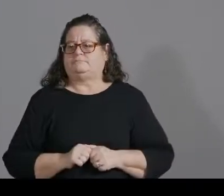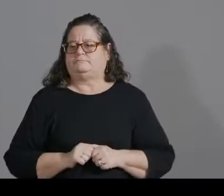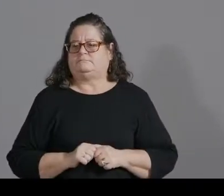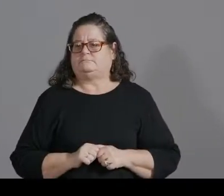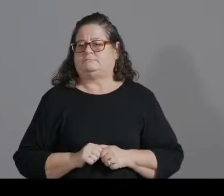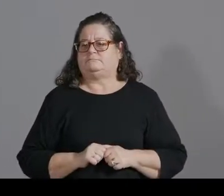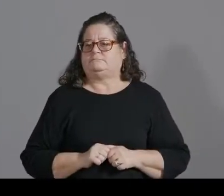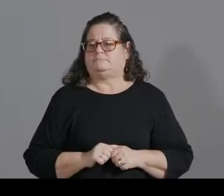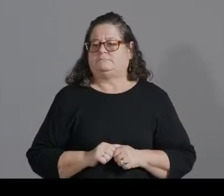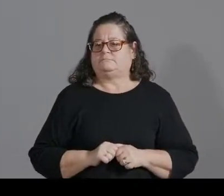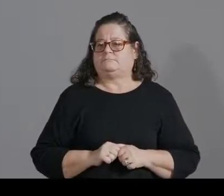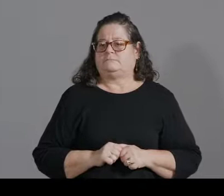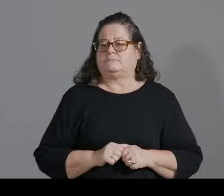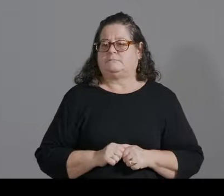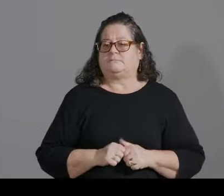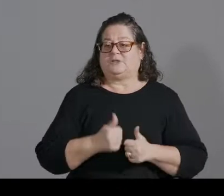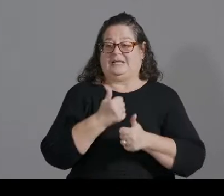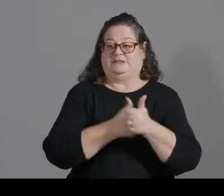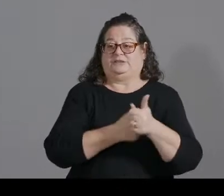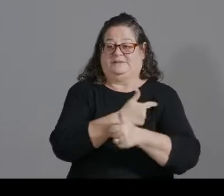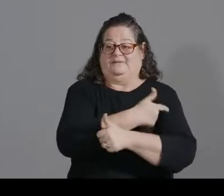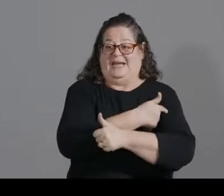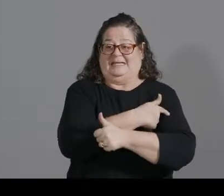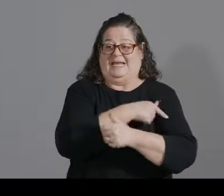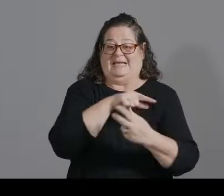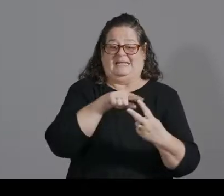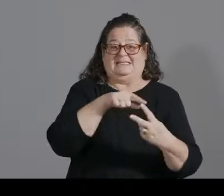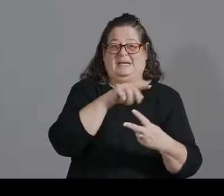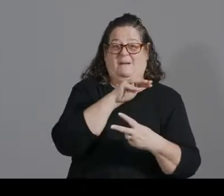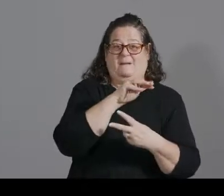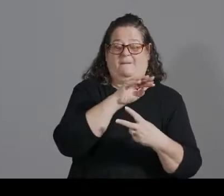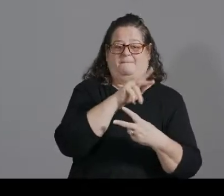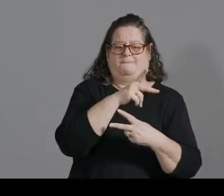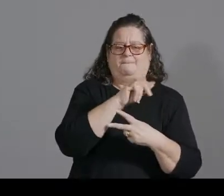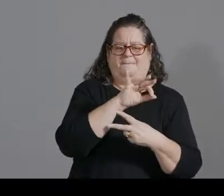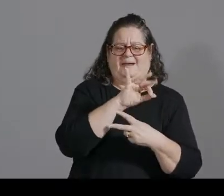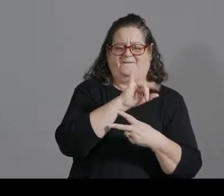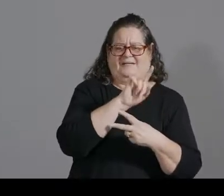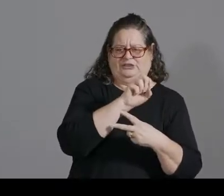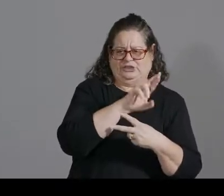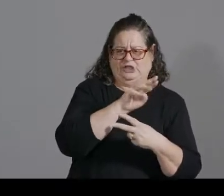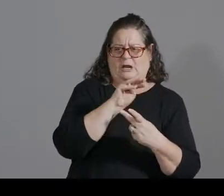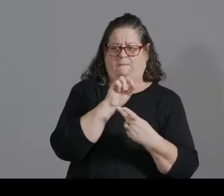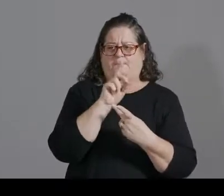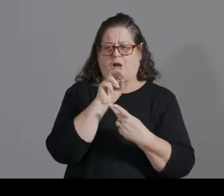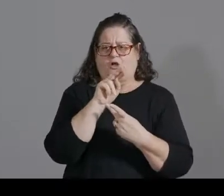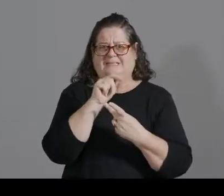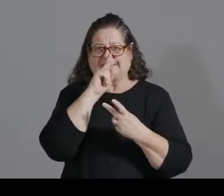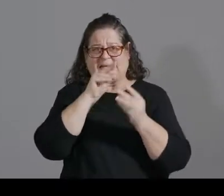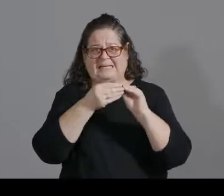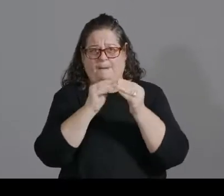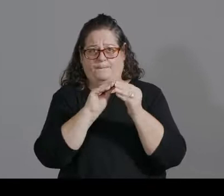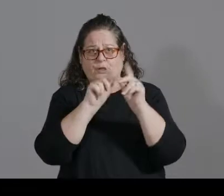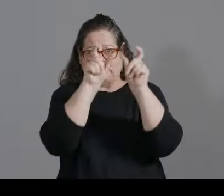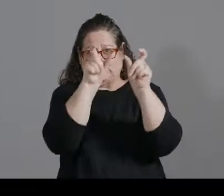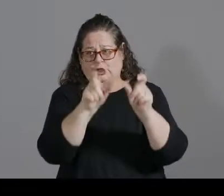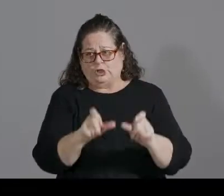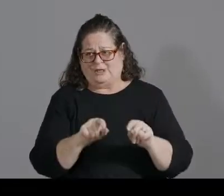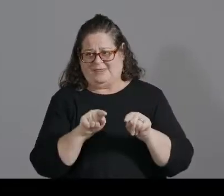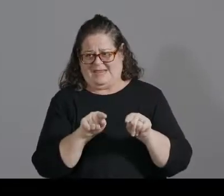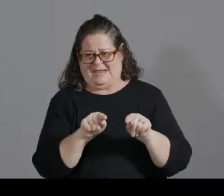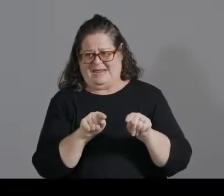staying steady. According to our 3-week forecast, we anticipate to receive that same amount of vaccine over the next few